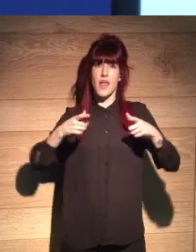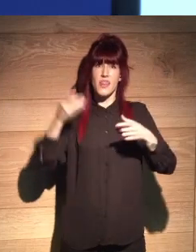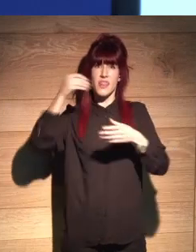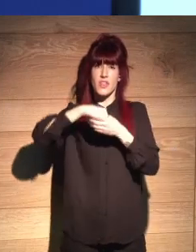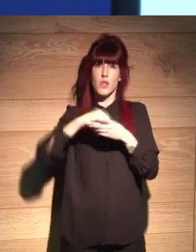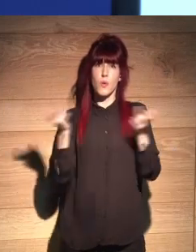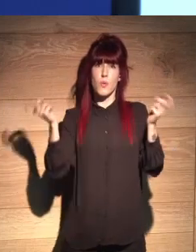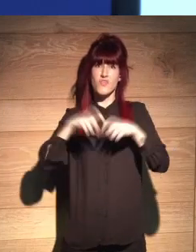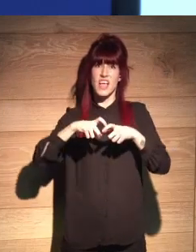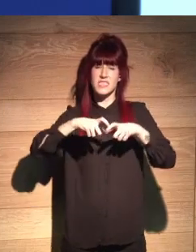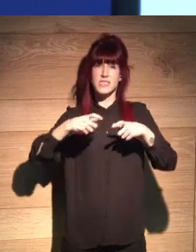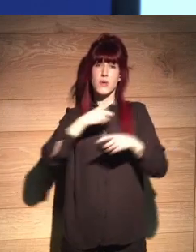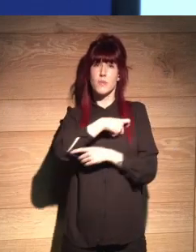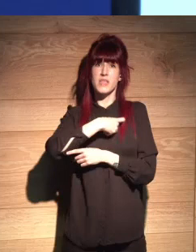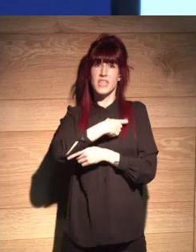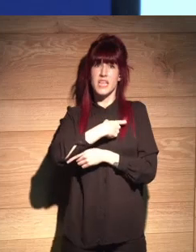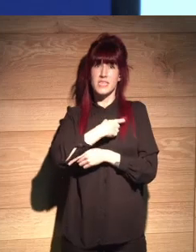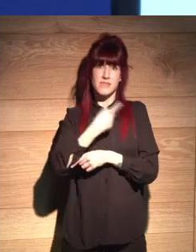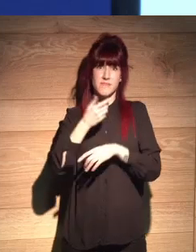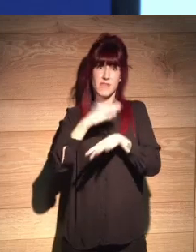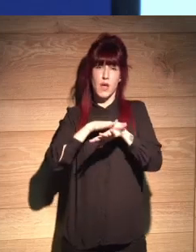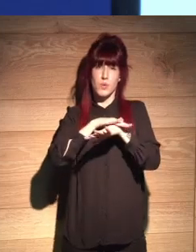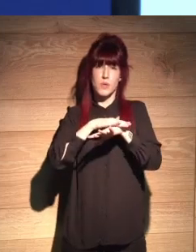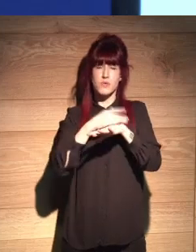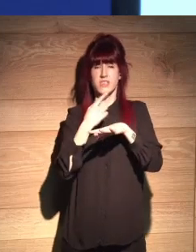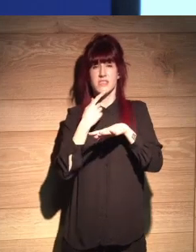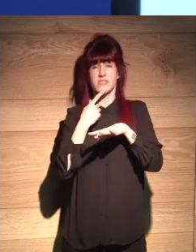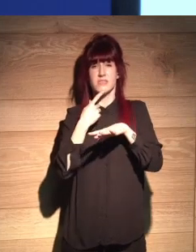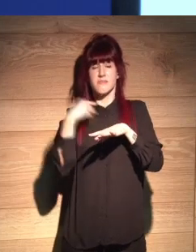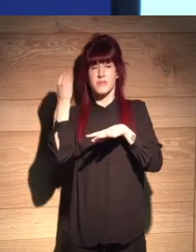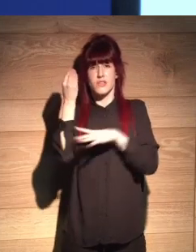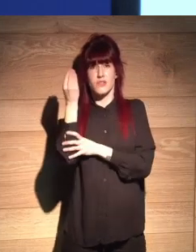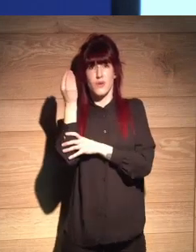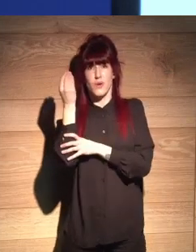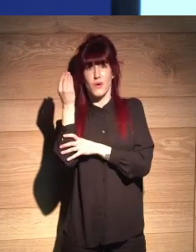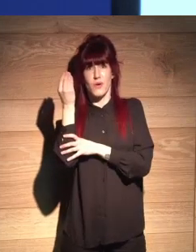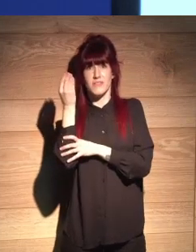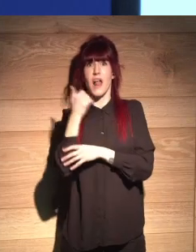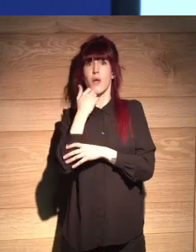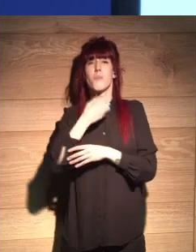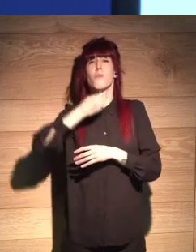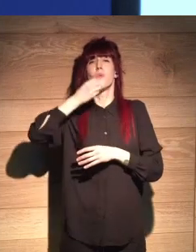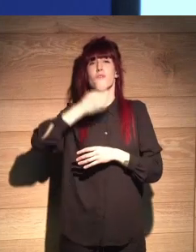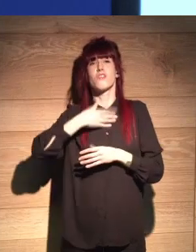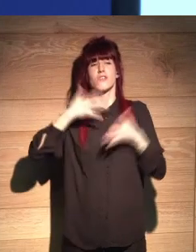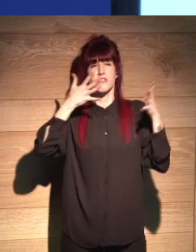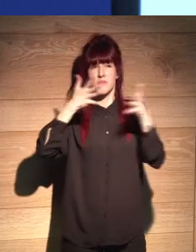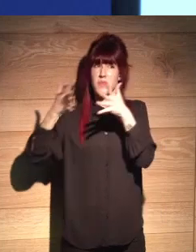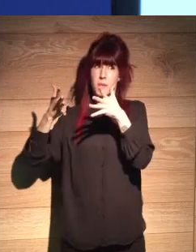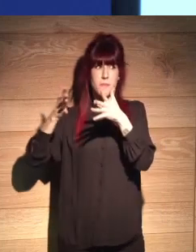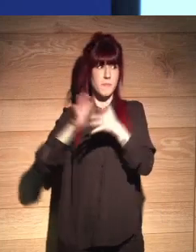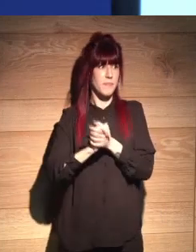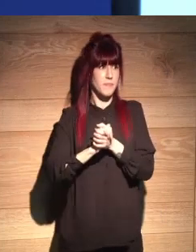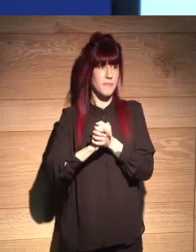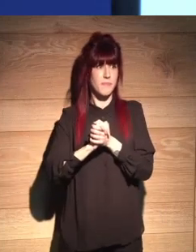rooms. So I think it's a very, very good book. Strongly recommended. So I